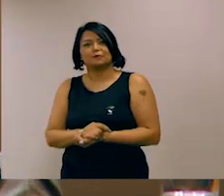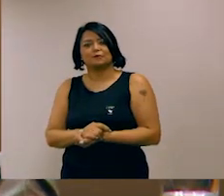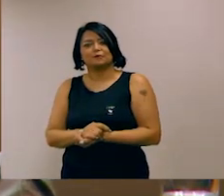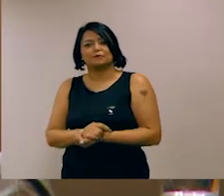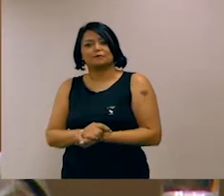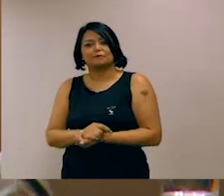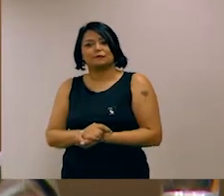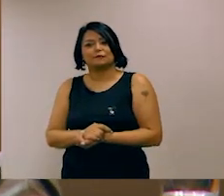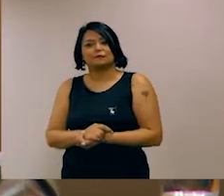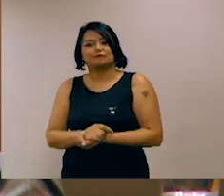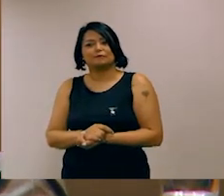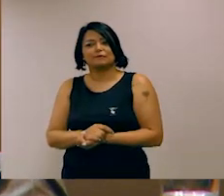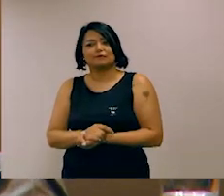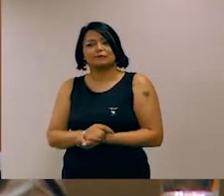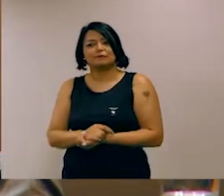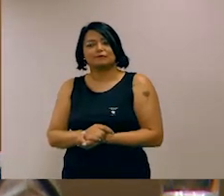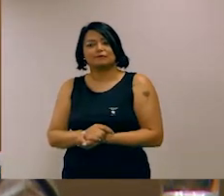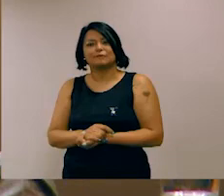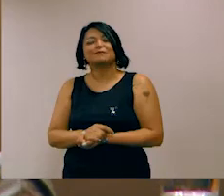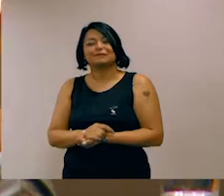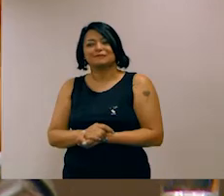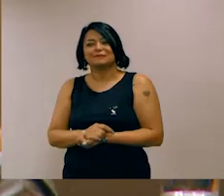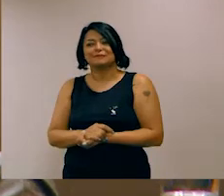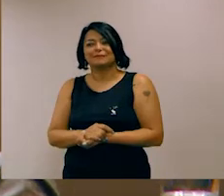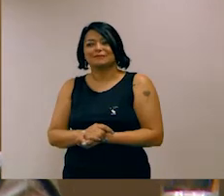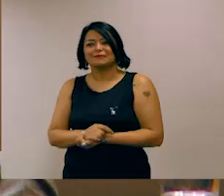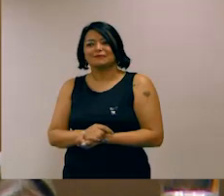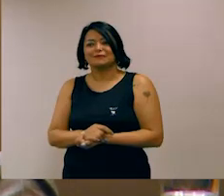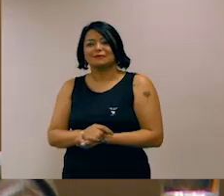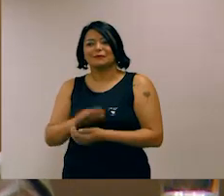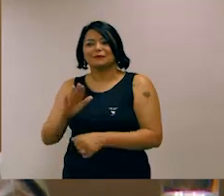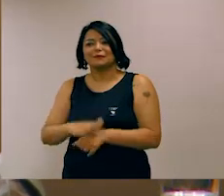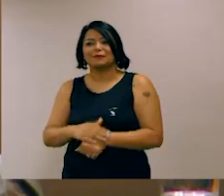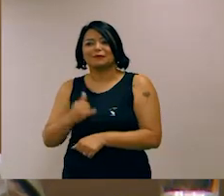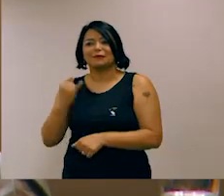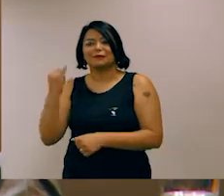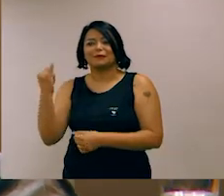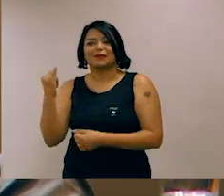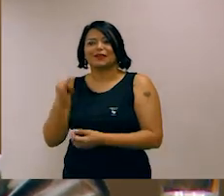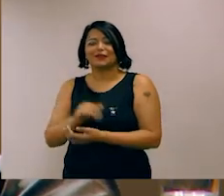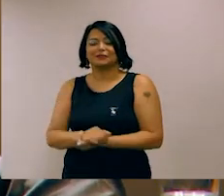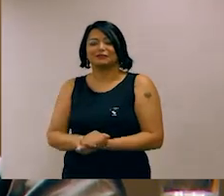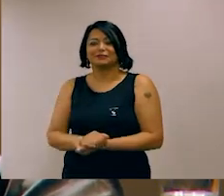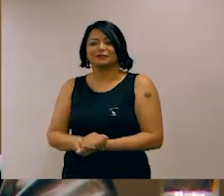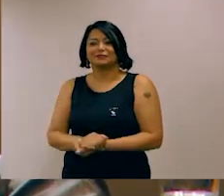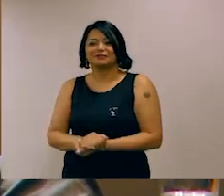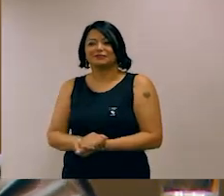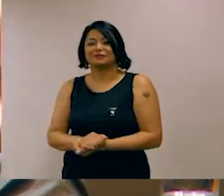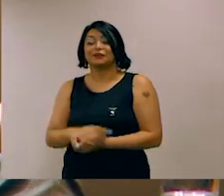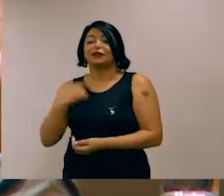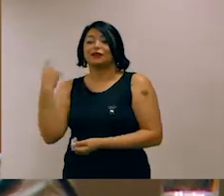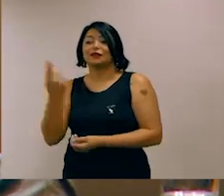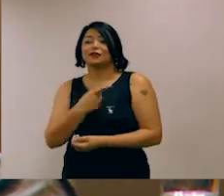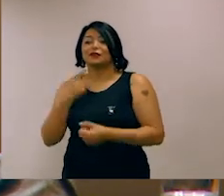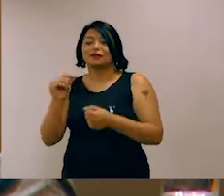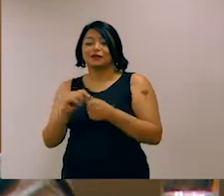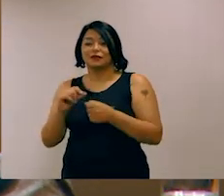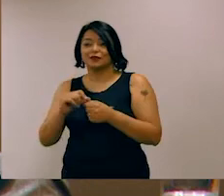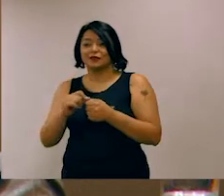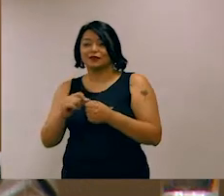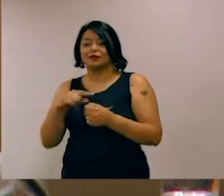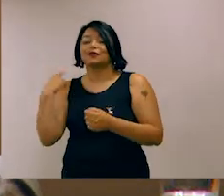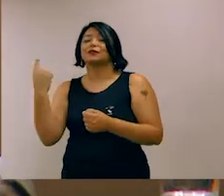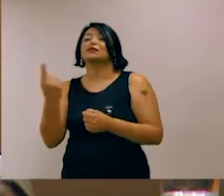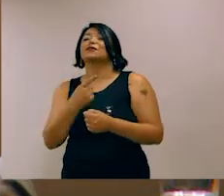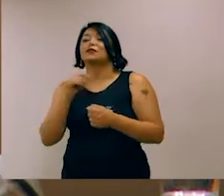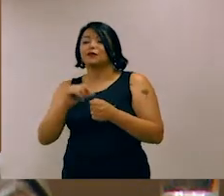problem. That's probably the main problem, I would say, with machine learning techniques, which are awesome at doing